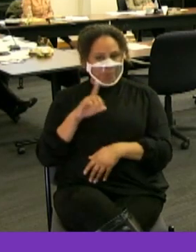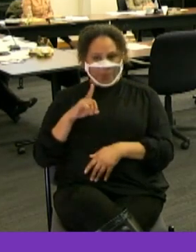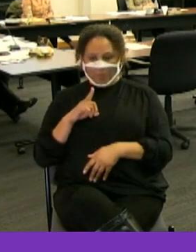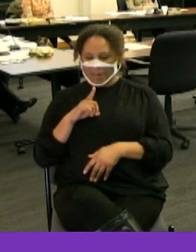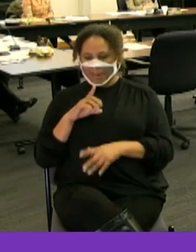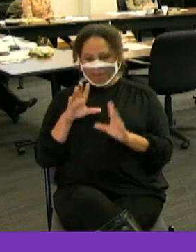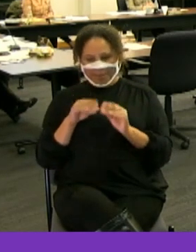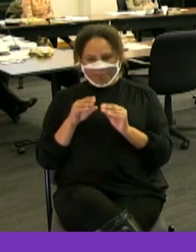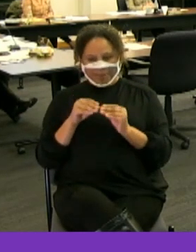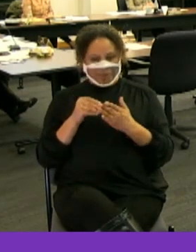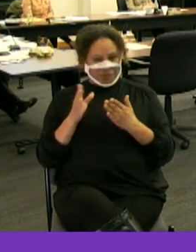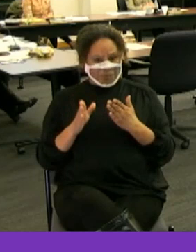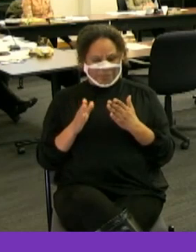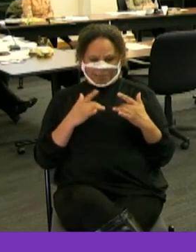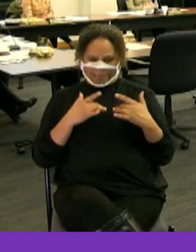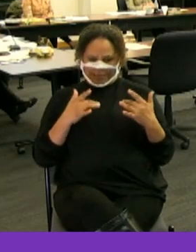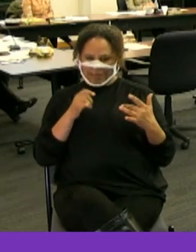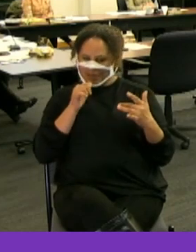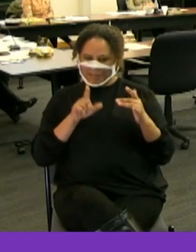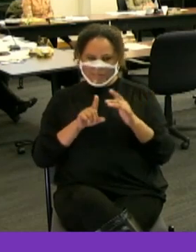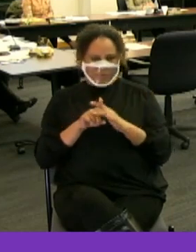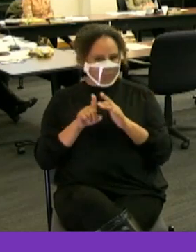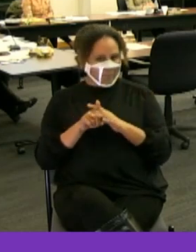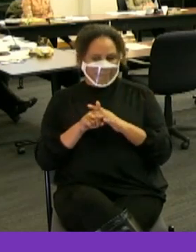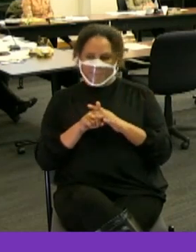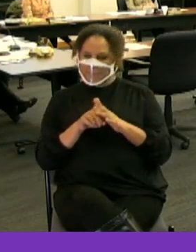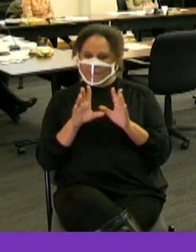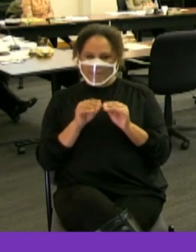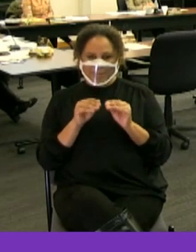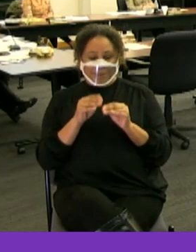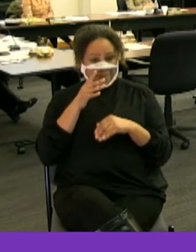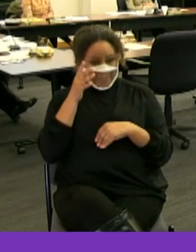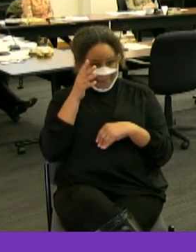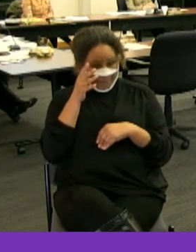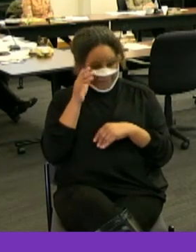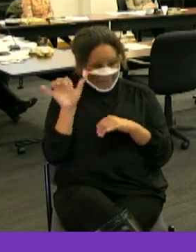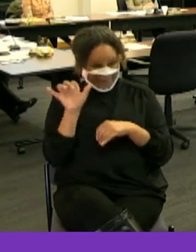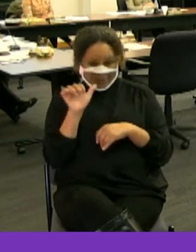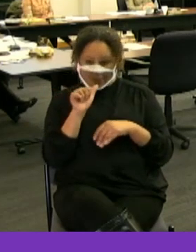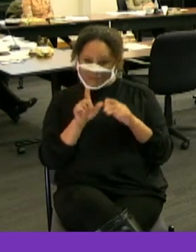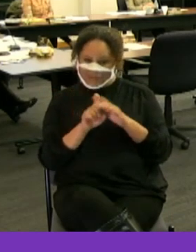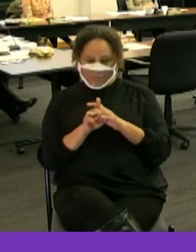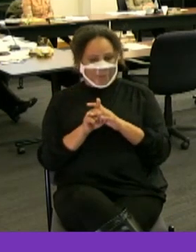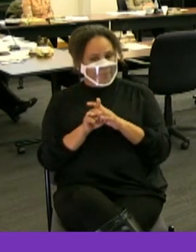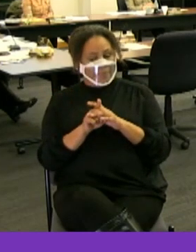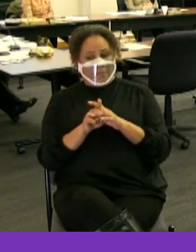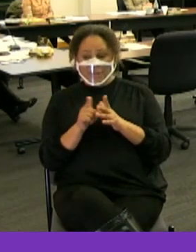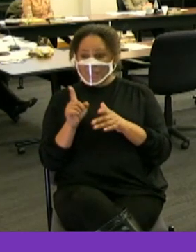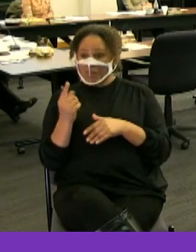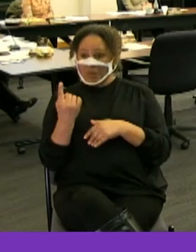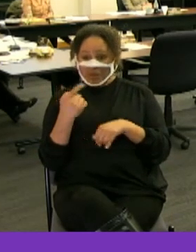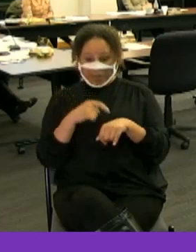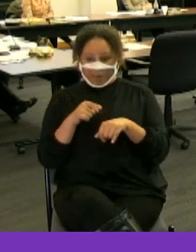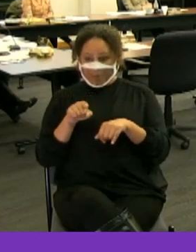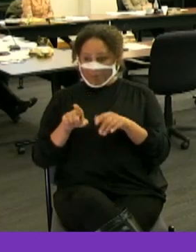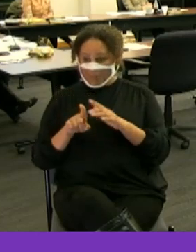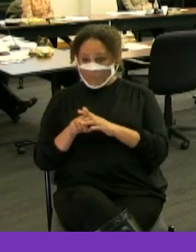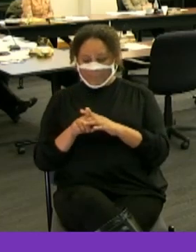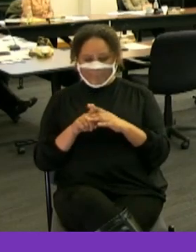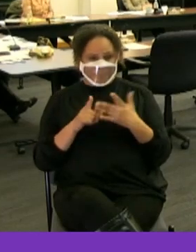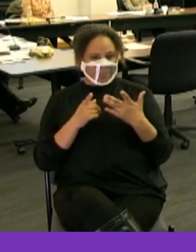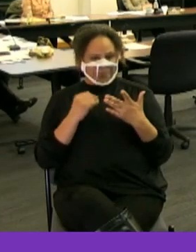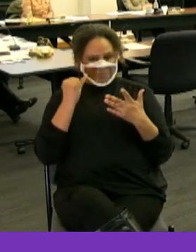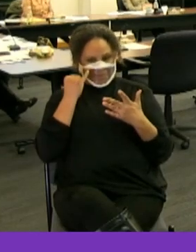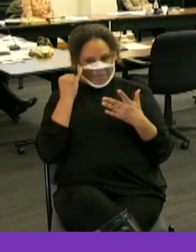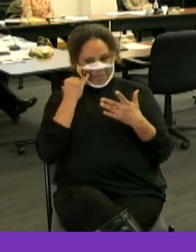mean, students don't really come to these meetings at all, parents neither. The only time they ever come is when it's a tuition issue, and we have 10 people tonight.